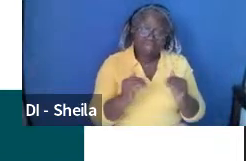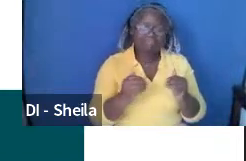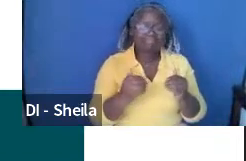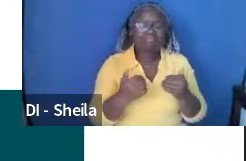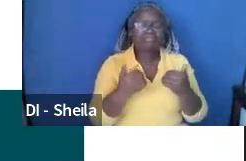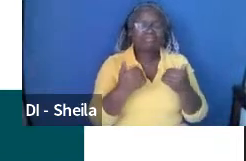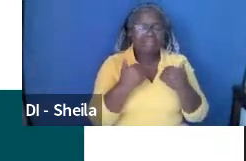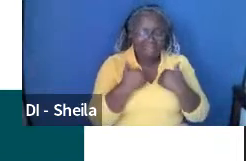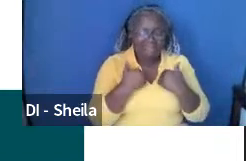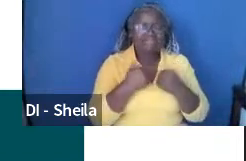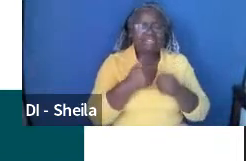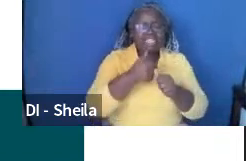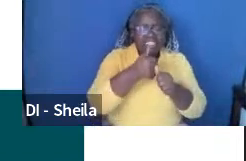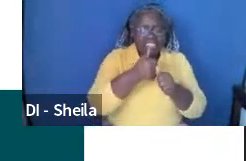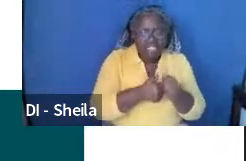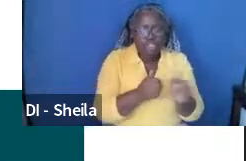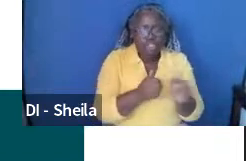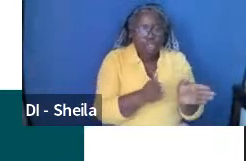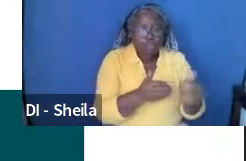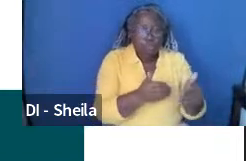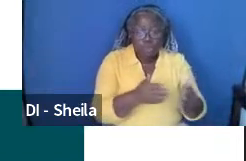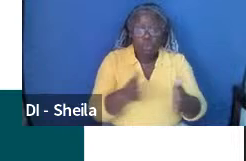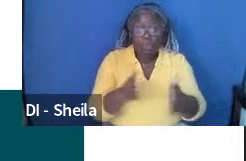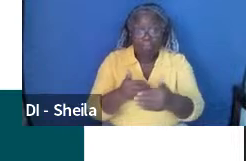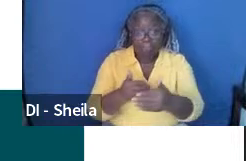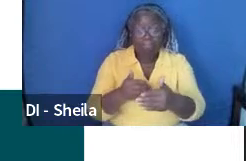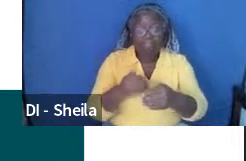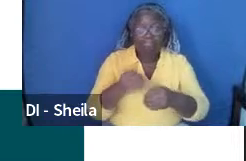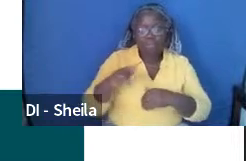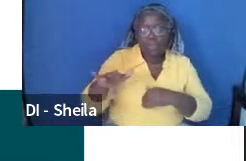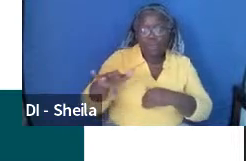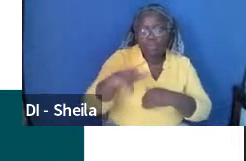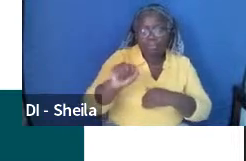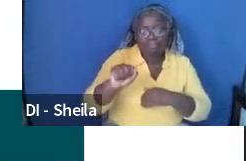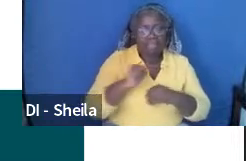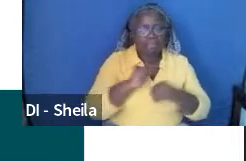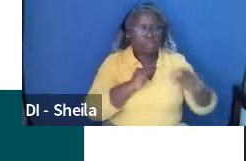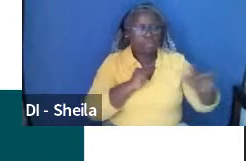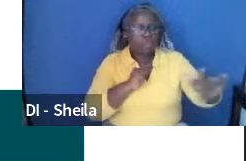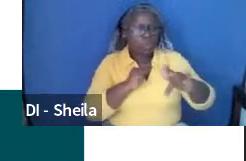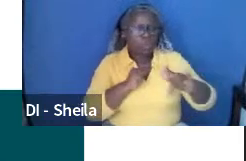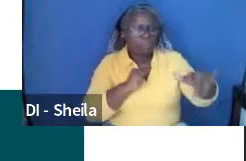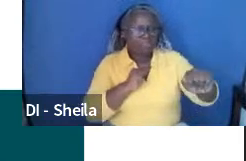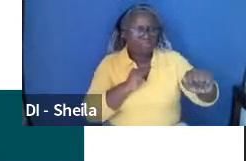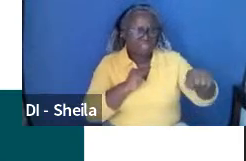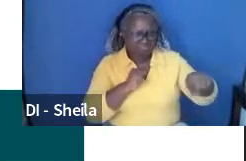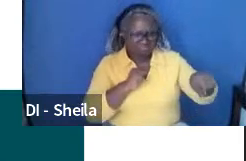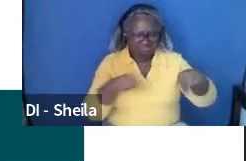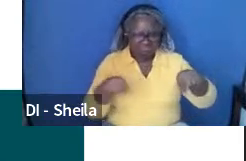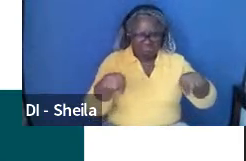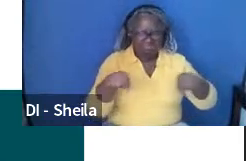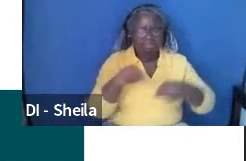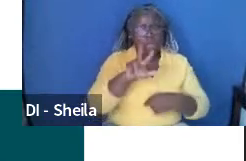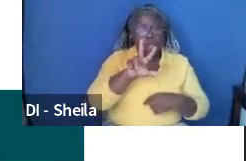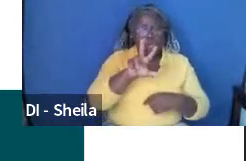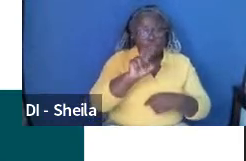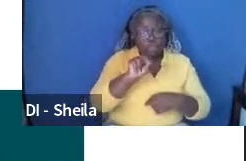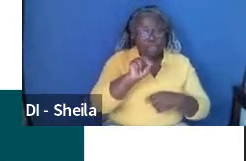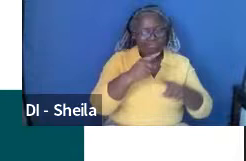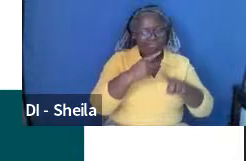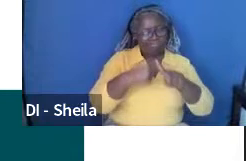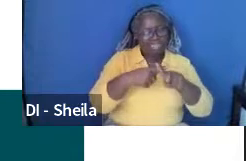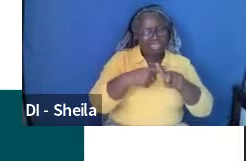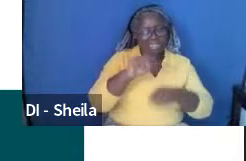the room, 30 by 48 inch clear floor space. And then, so this next